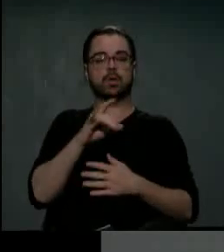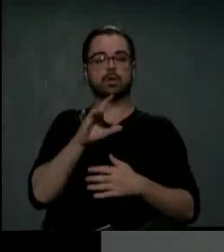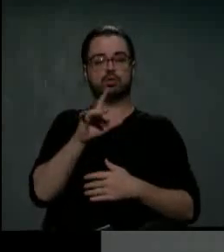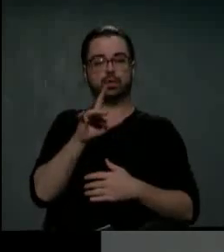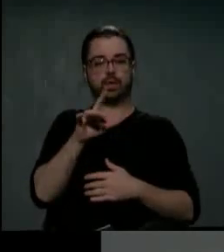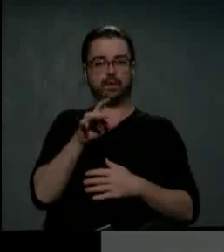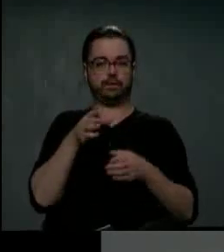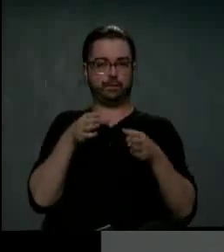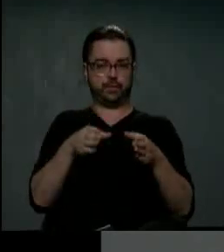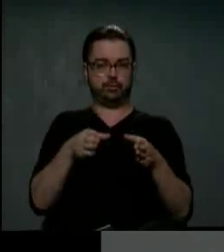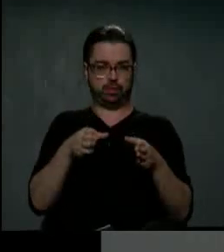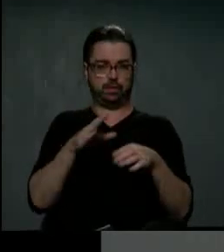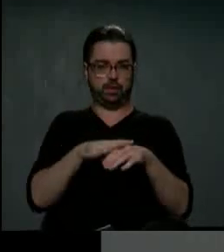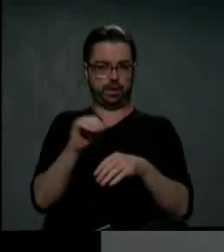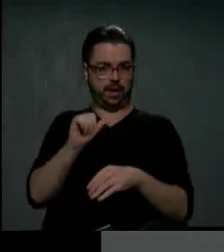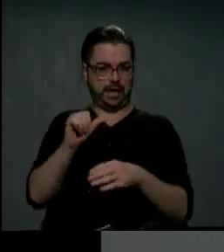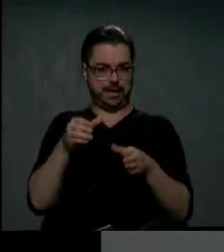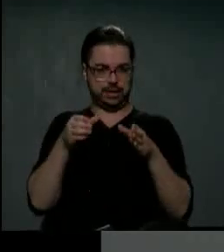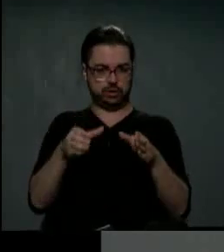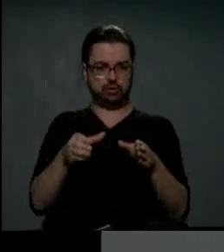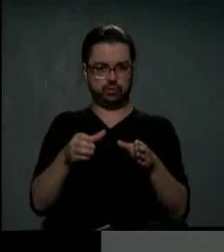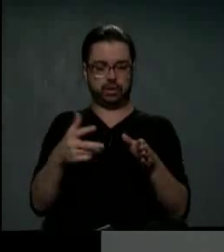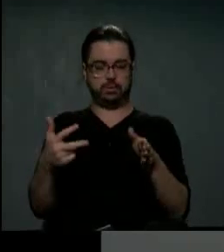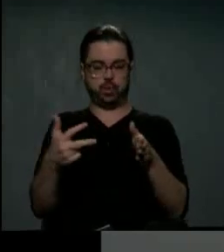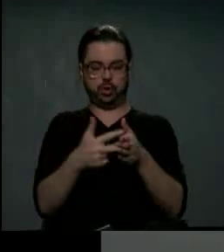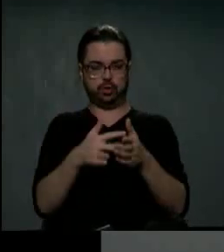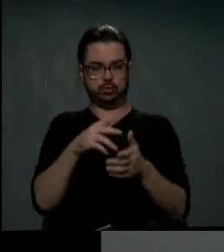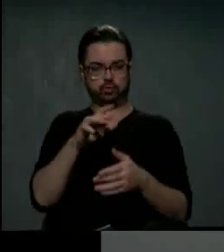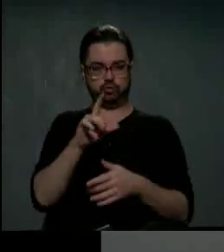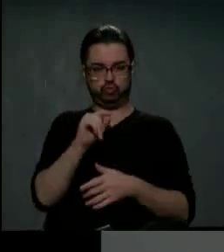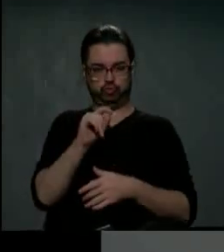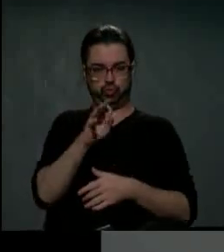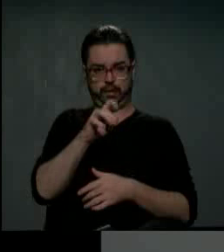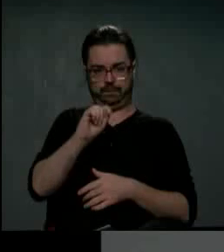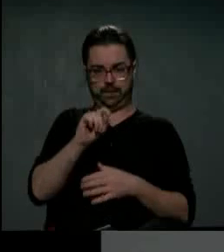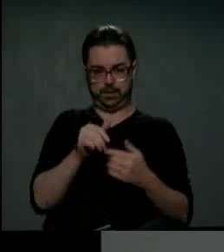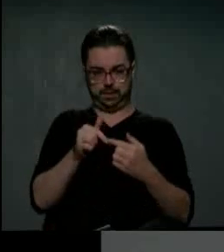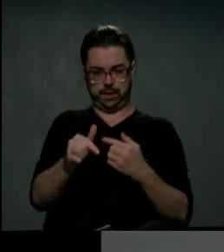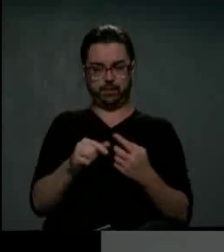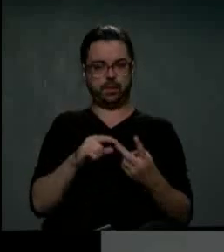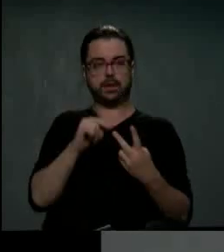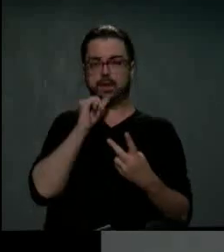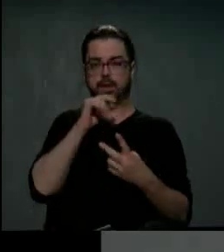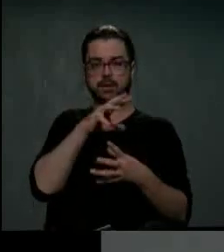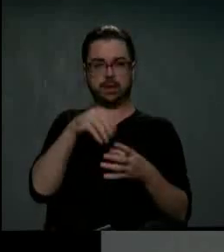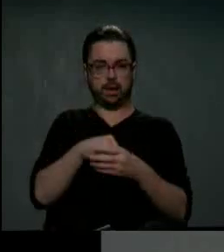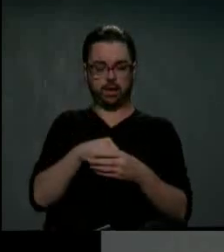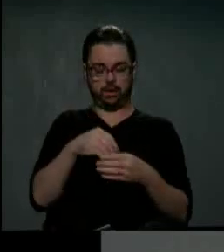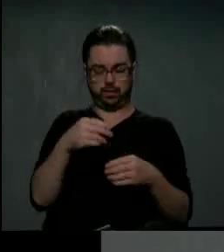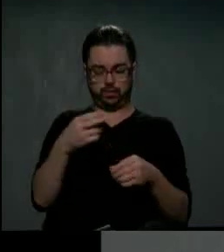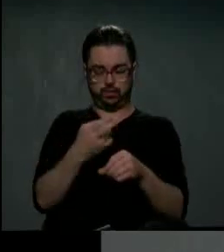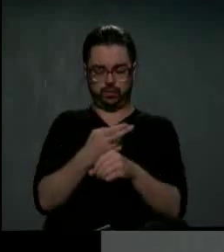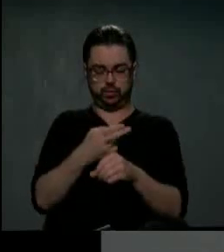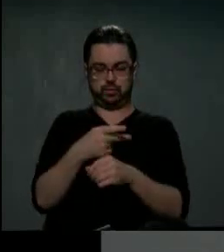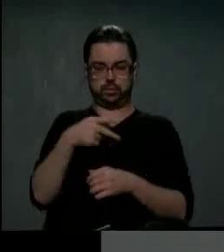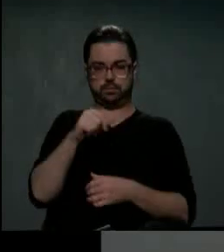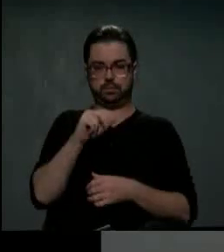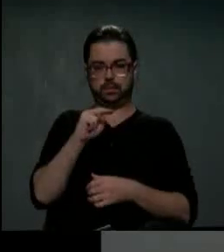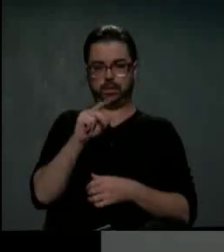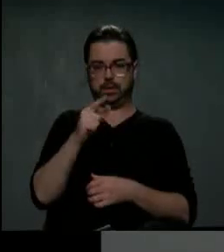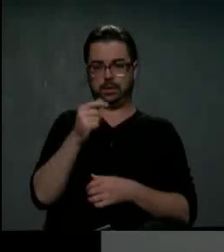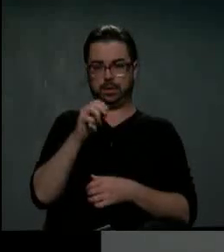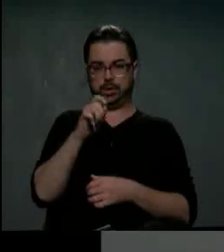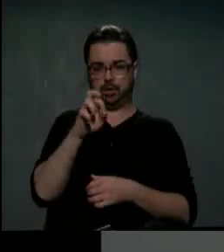and parking stalls 20 feet in depth. The plan does not include placing curb, gutter, or sidewalk along A Street. The applicant notes